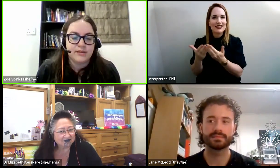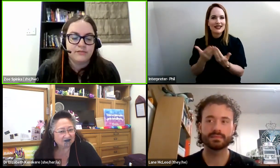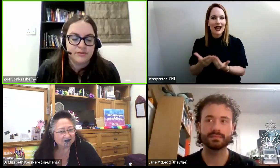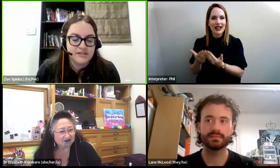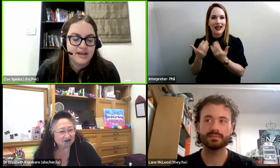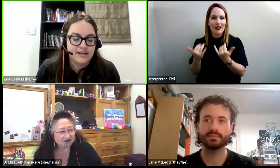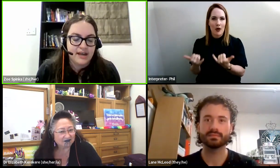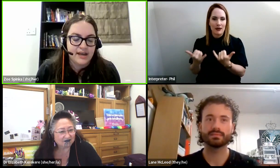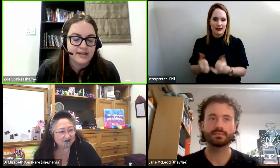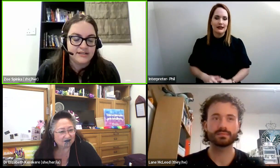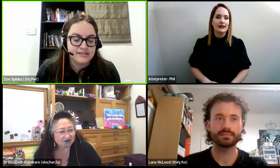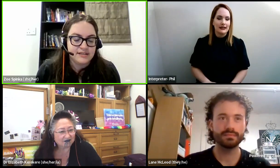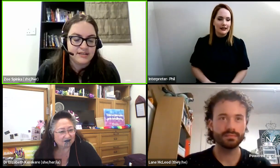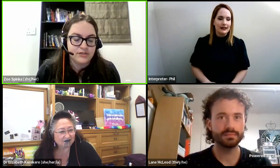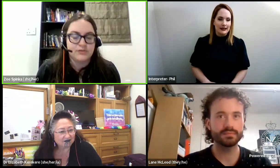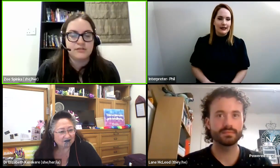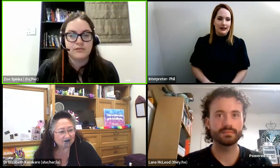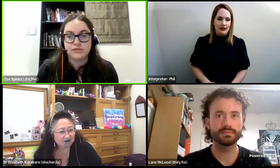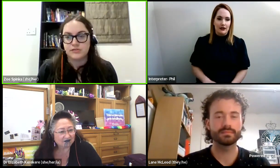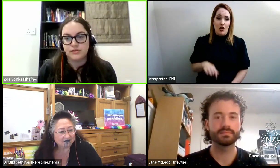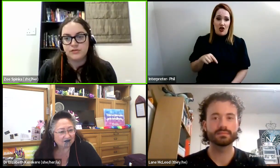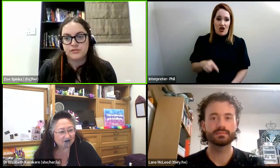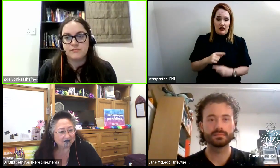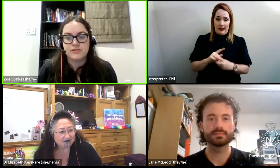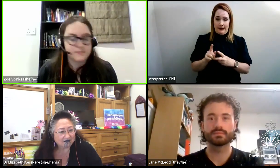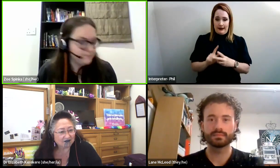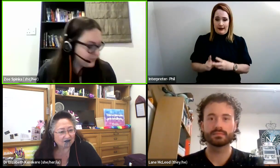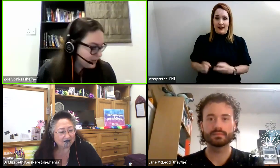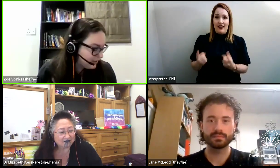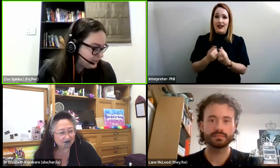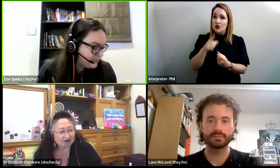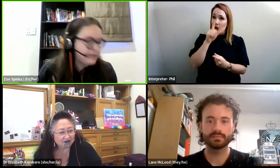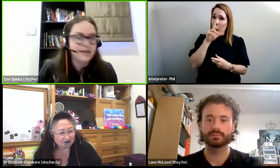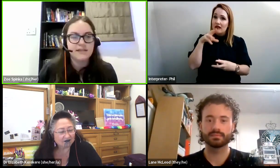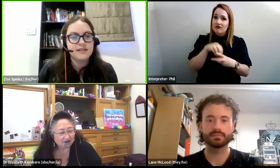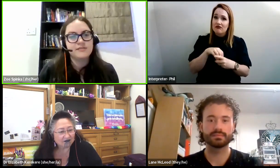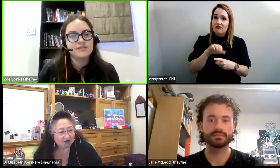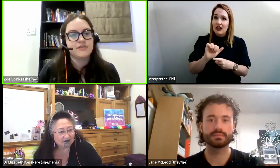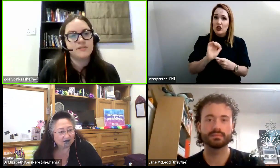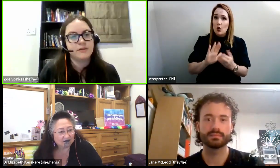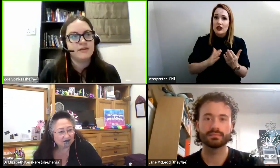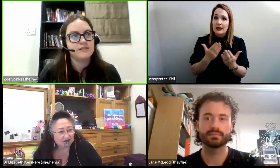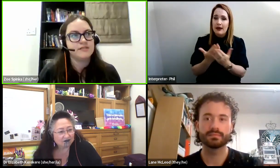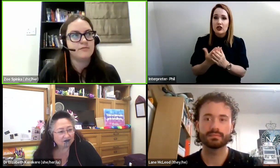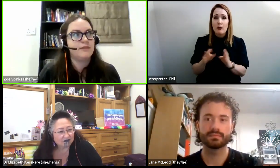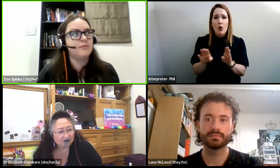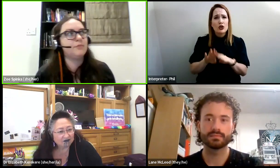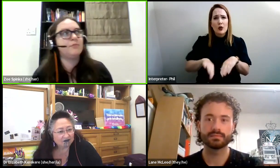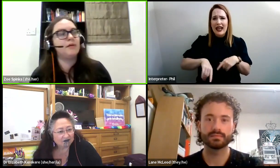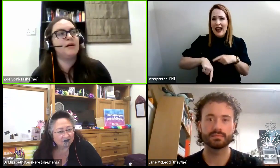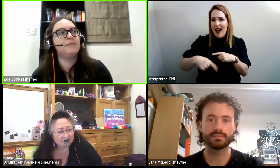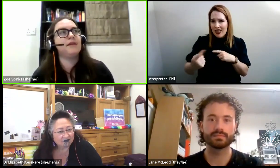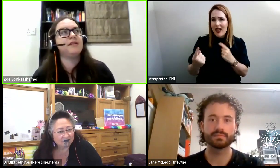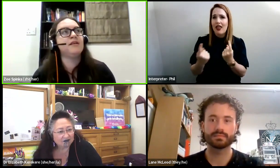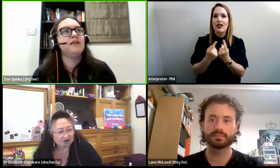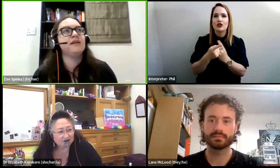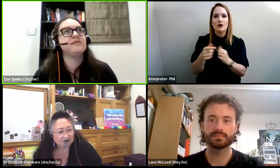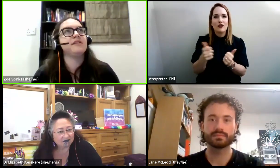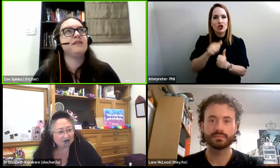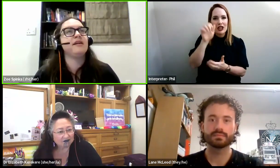that we've looked at and that you can look to include in your submission. But anything else that you've experienced as a rainbow